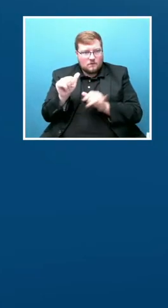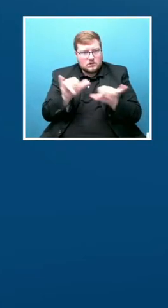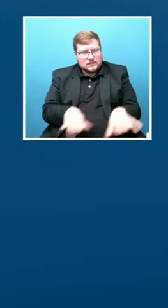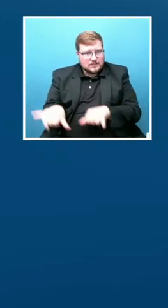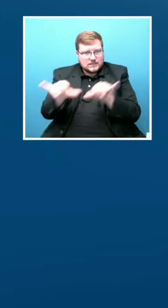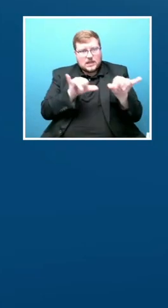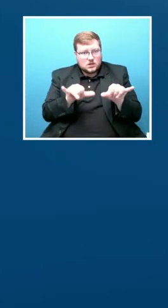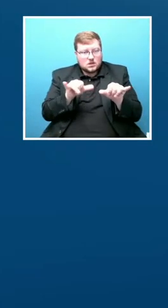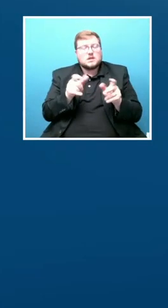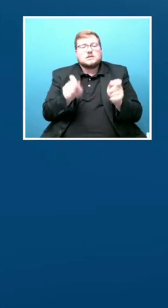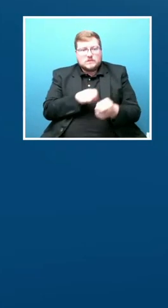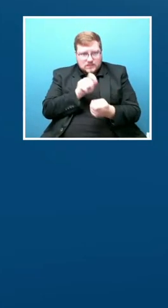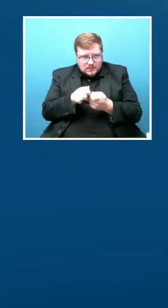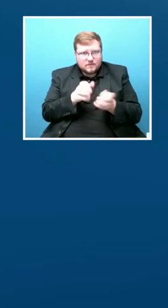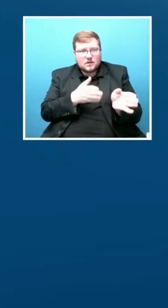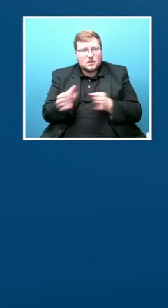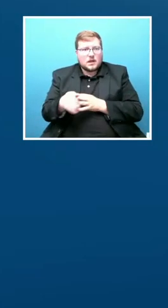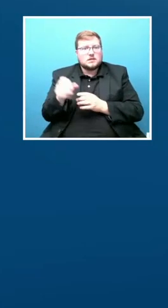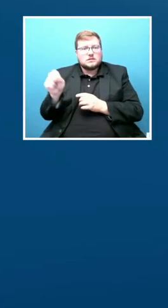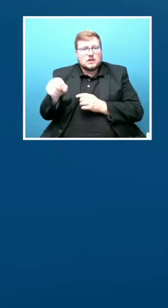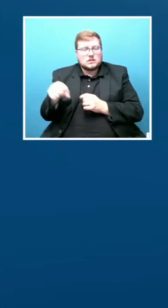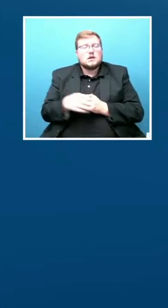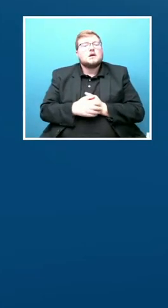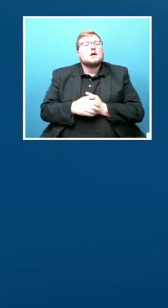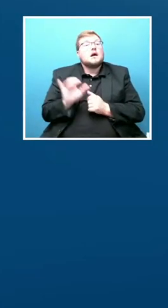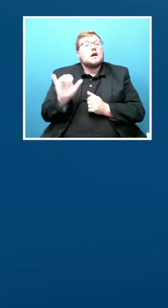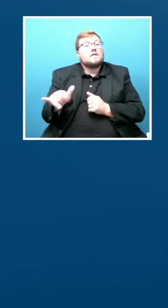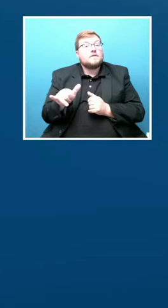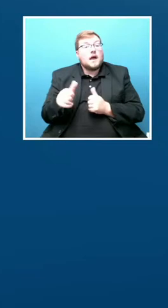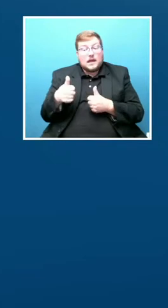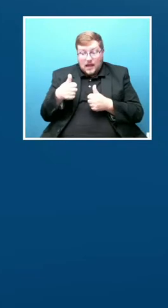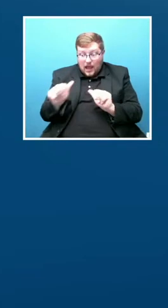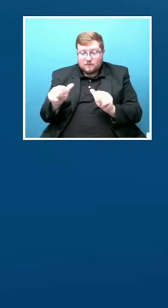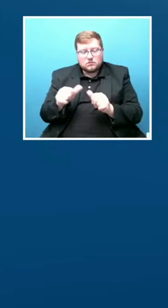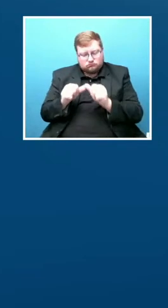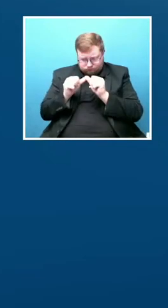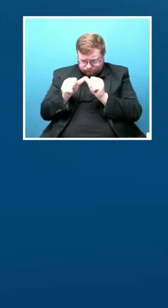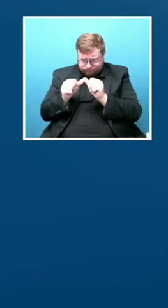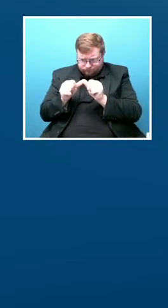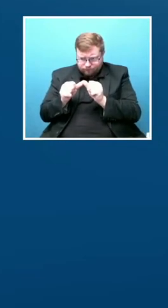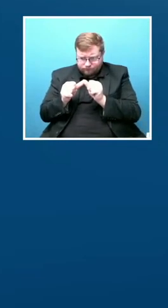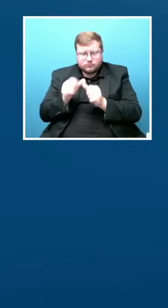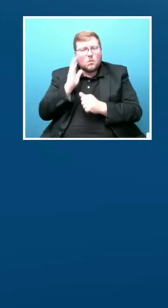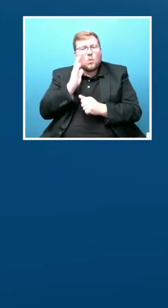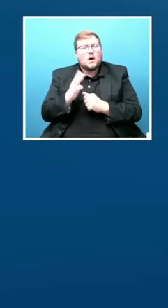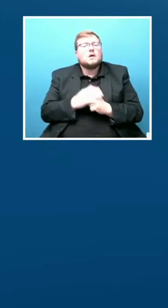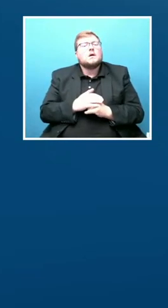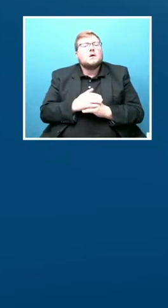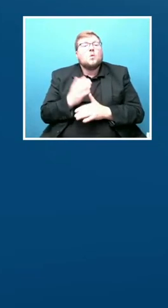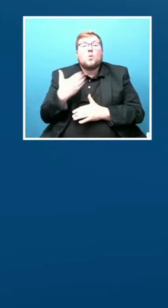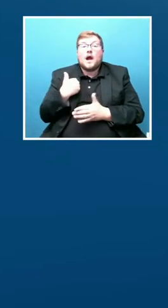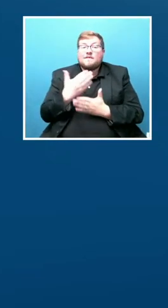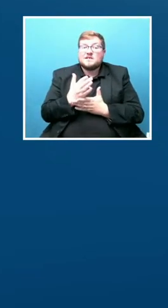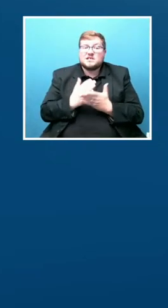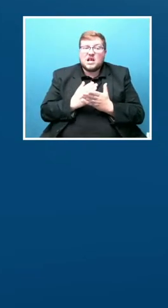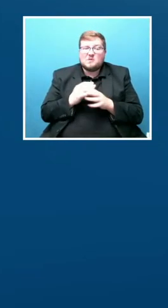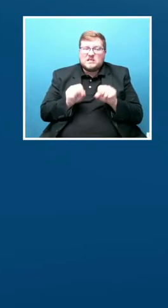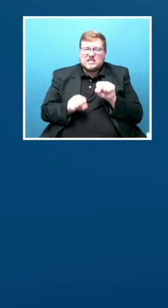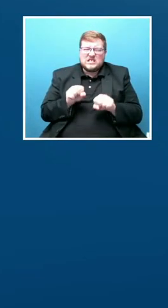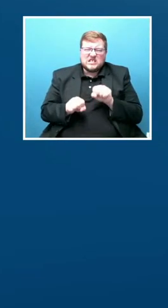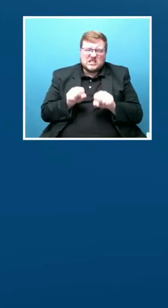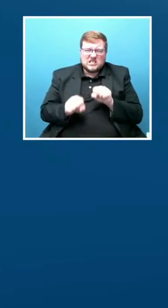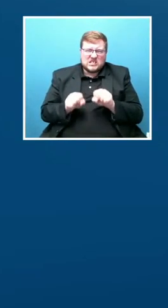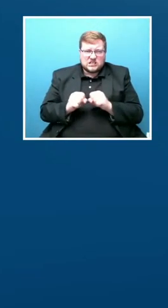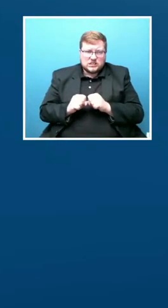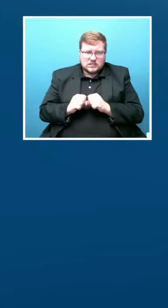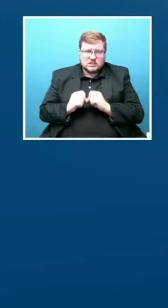plans, and that effort is a continuing one. There have been some rockiness in it, but that's going